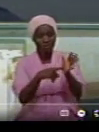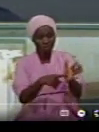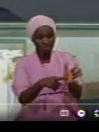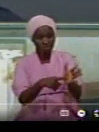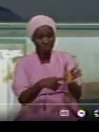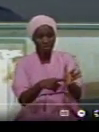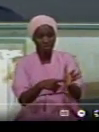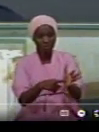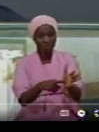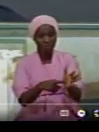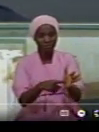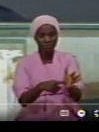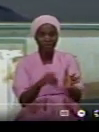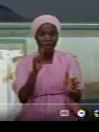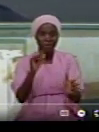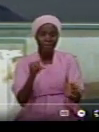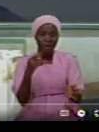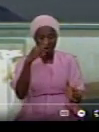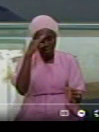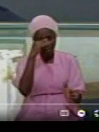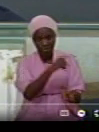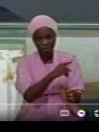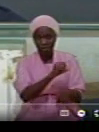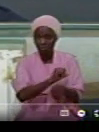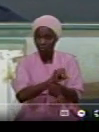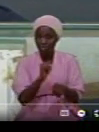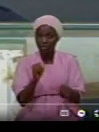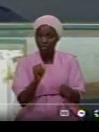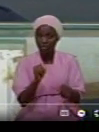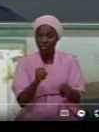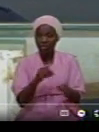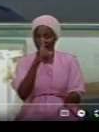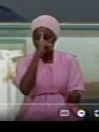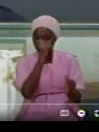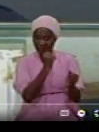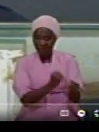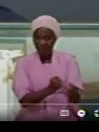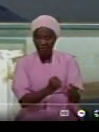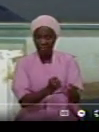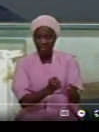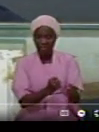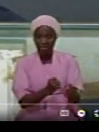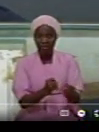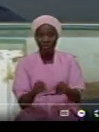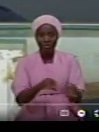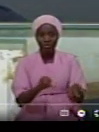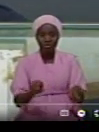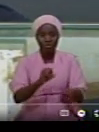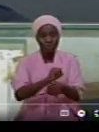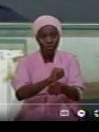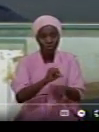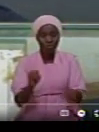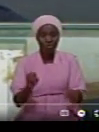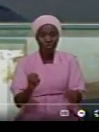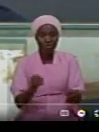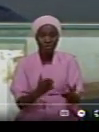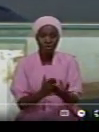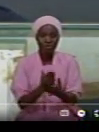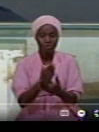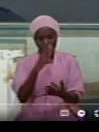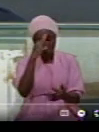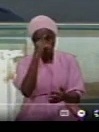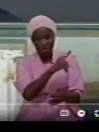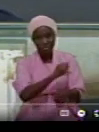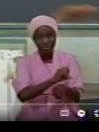demonstrated by his works. Faith doing exploits through his